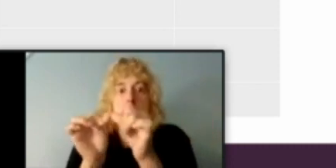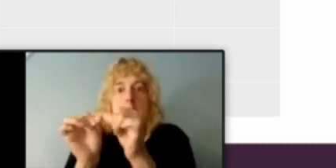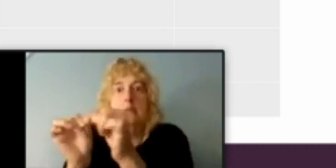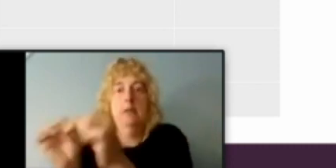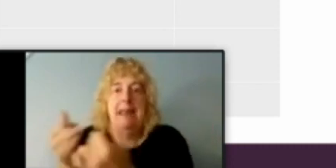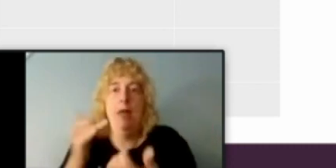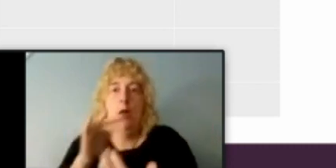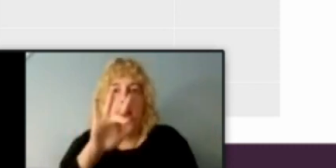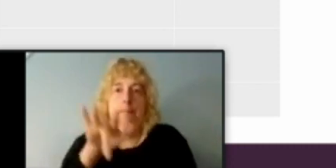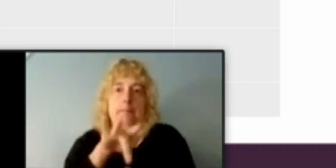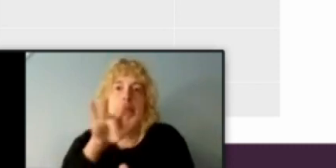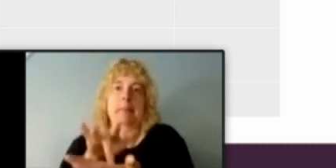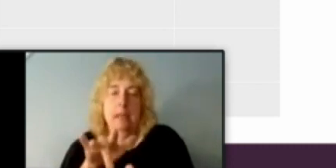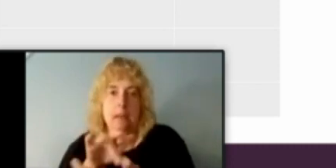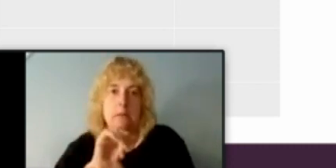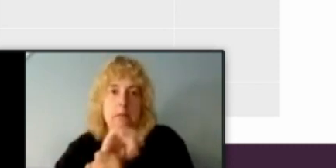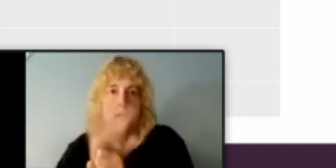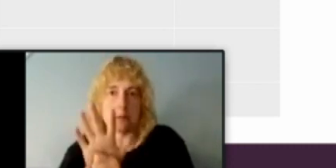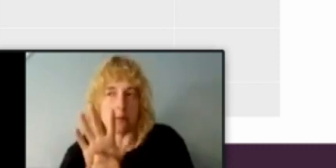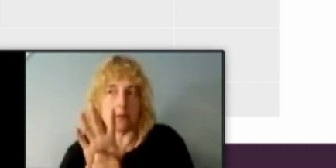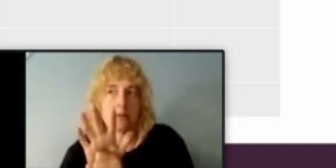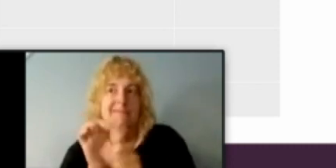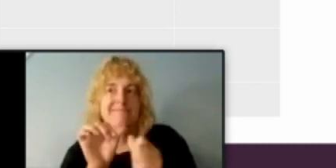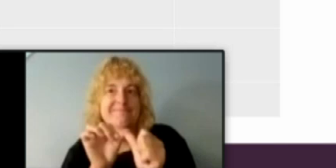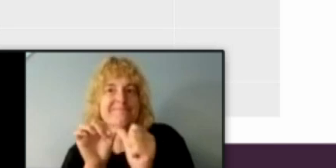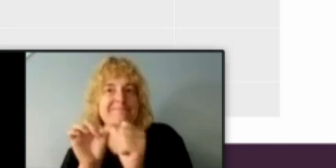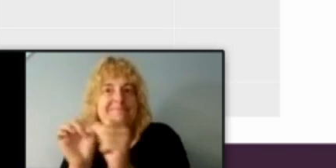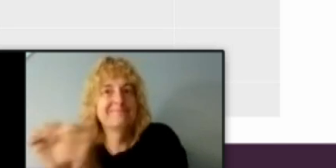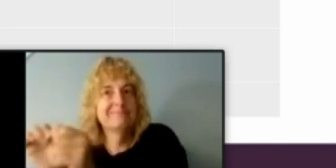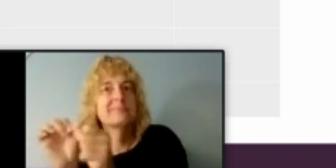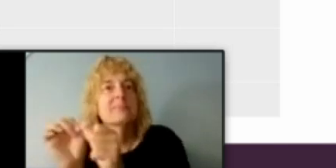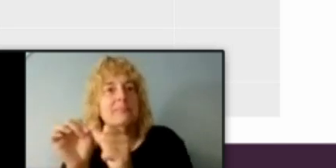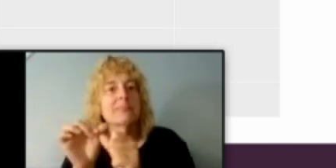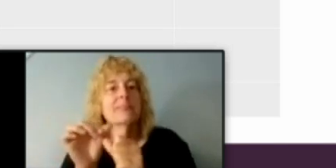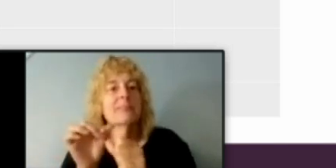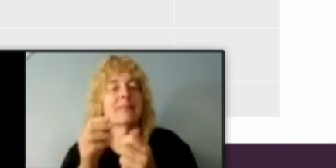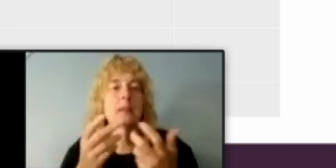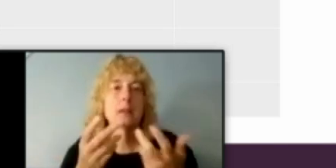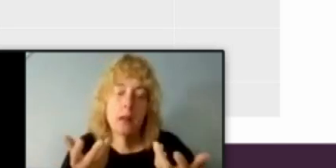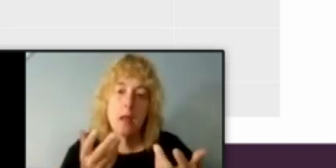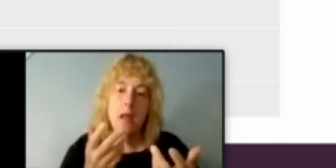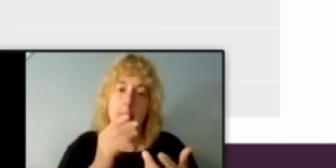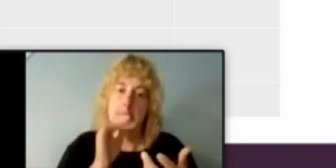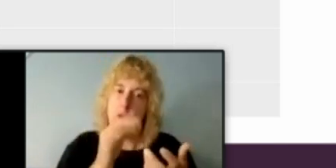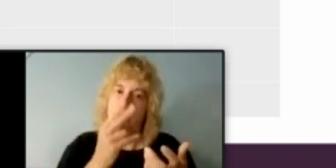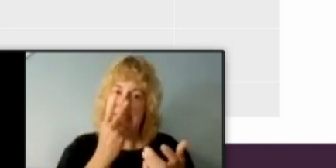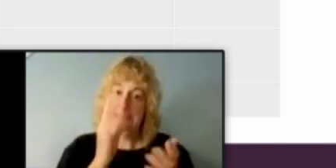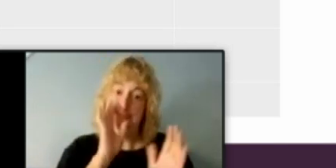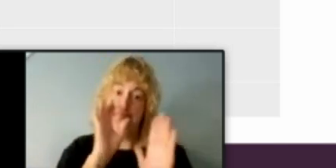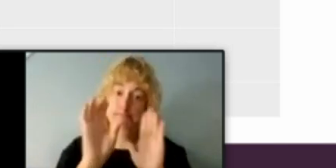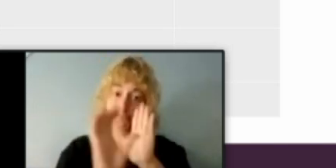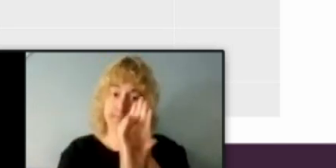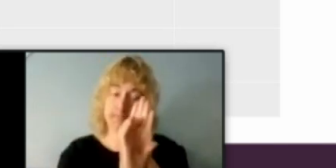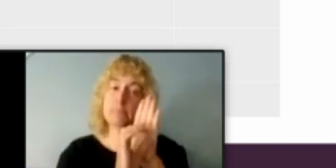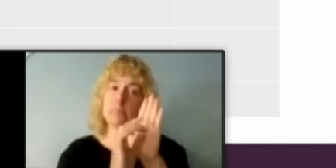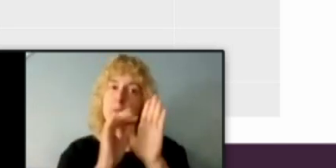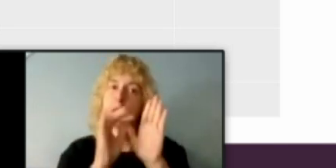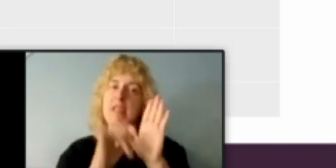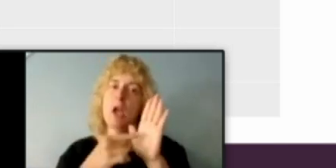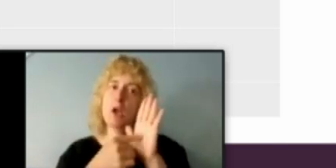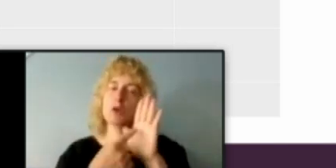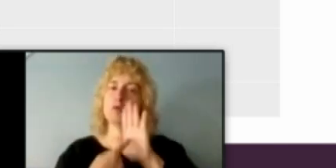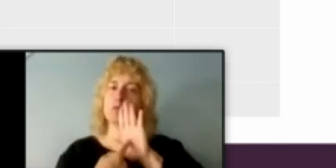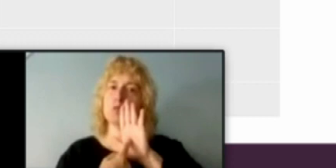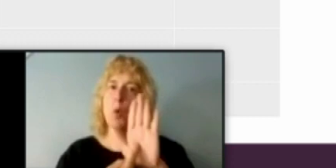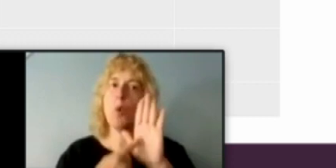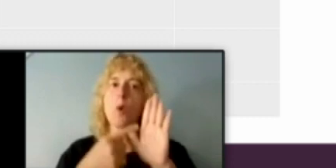to escalate. What you can see here is this is the probability that a family would be in one of our high-risk categories